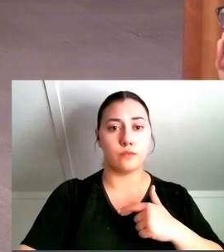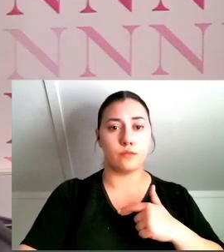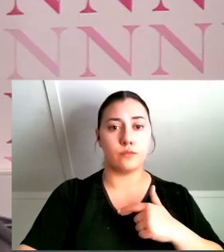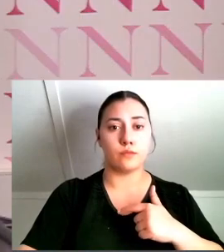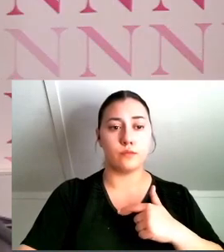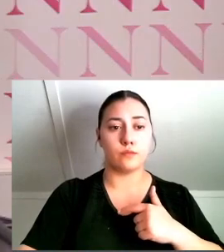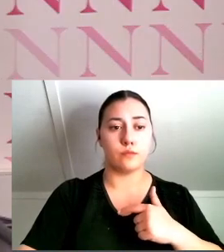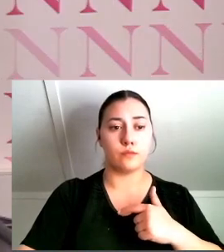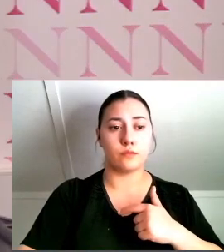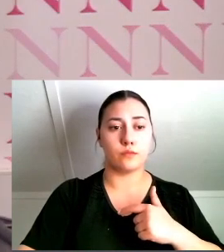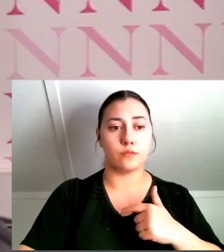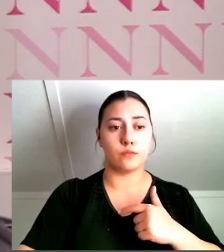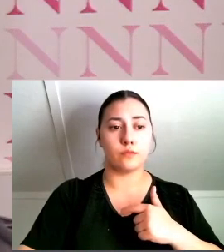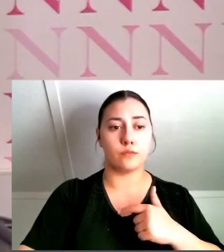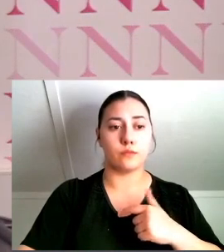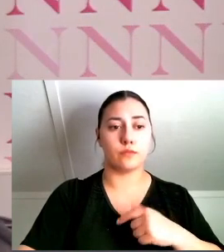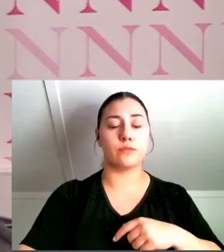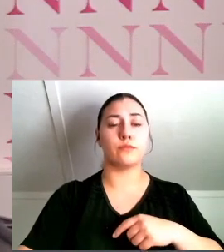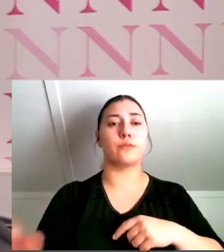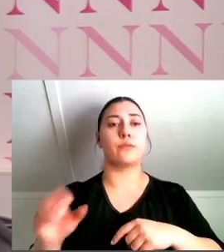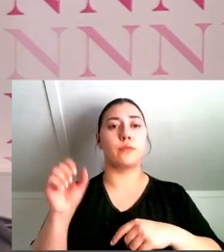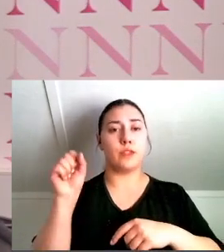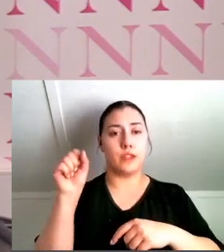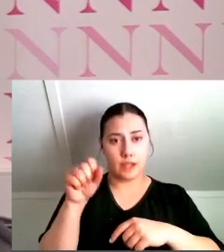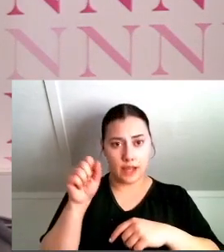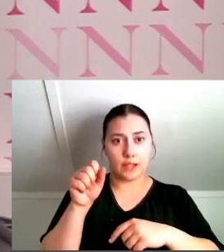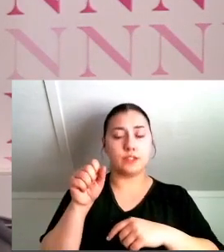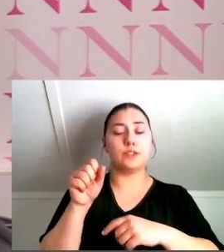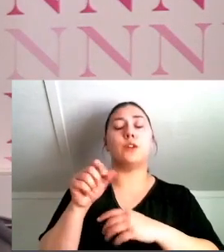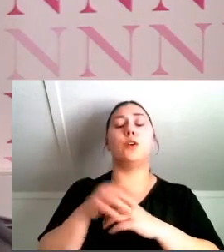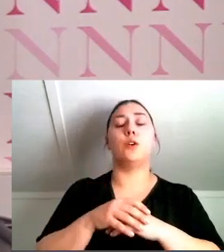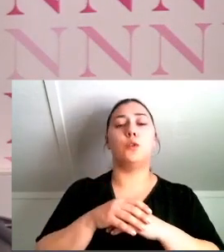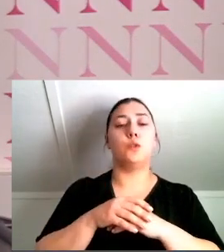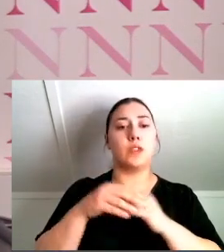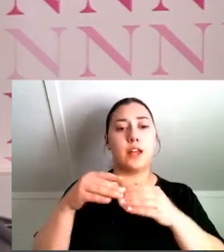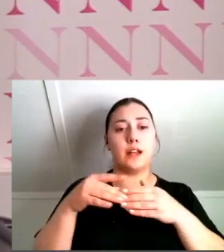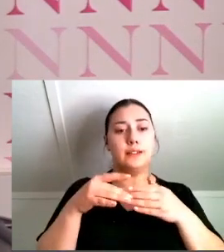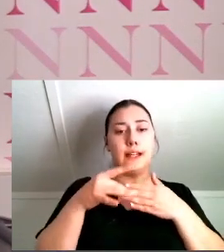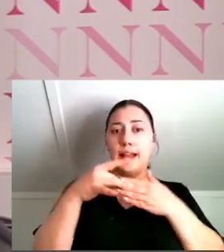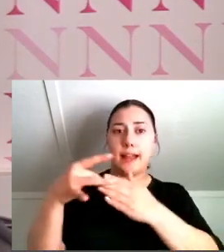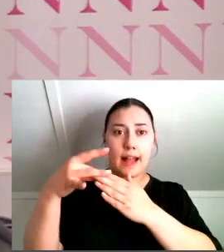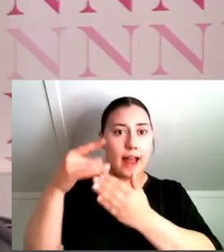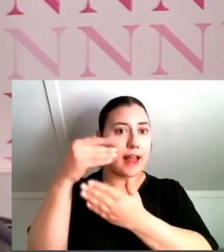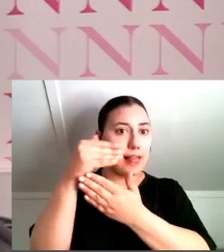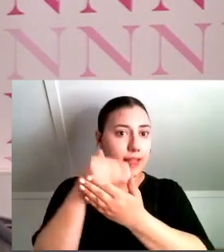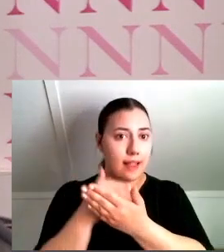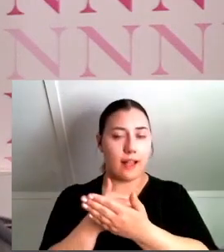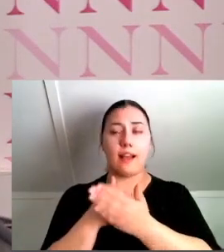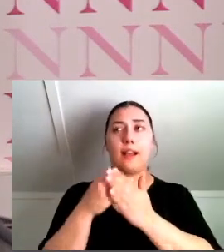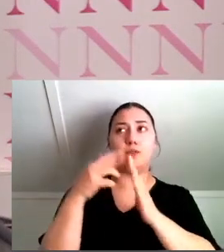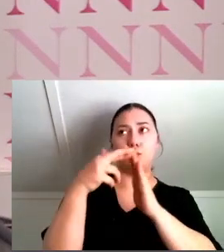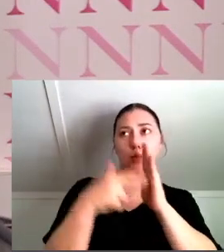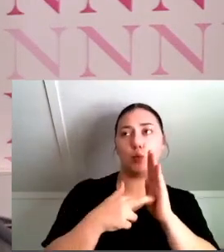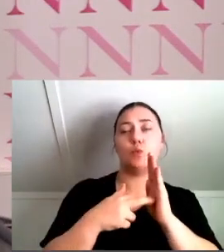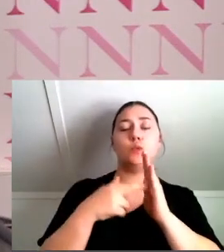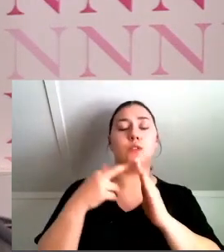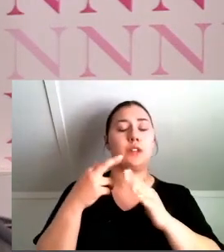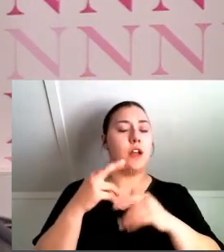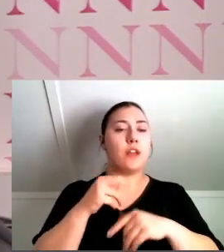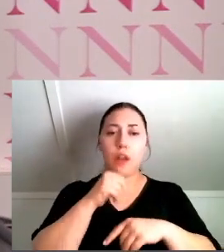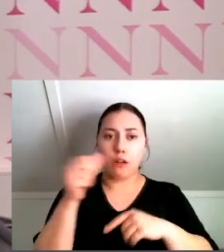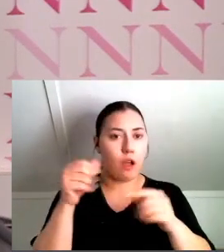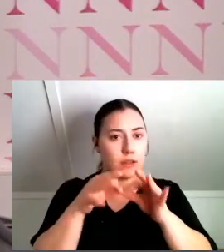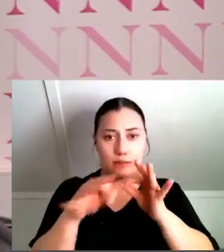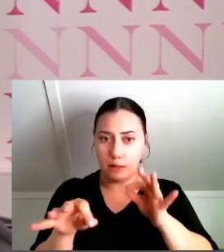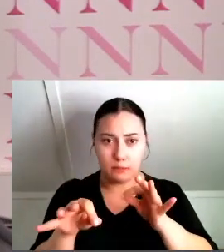think, you know, were not simple. No, or right. Were messy and required